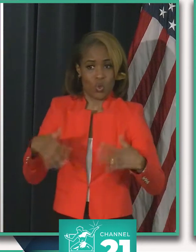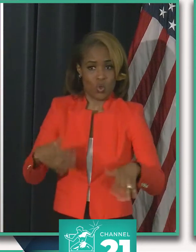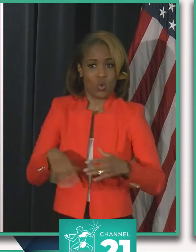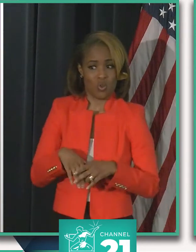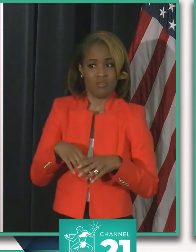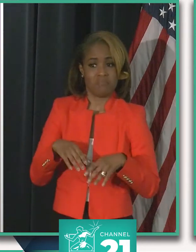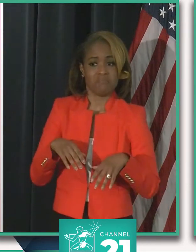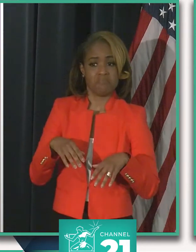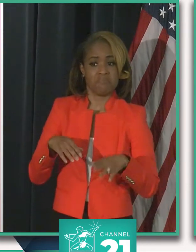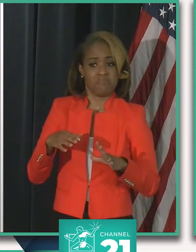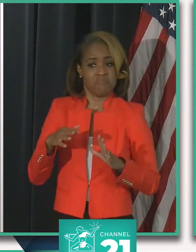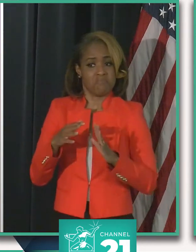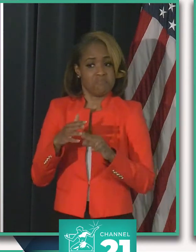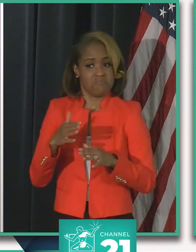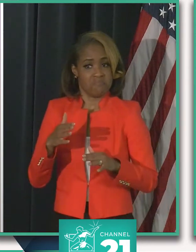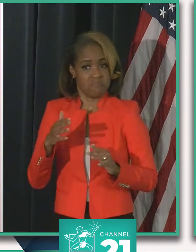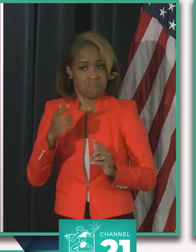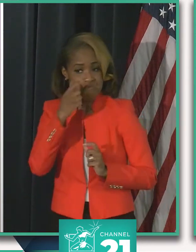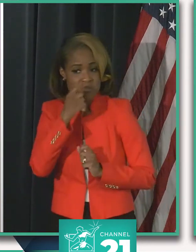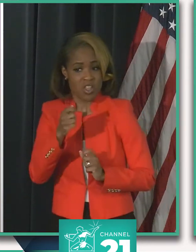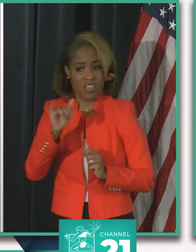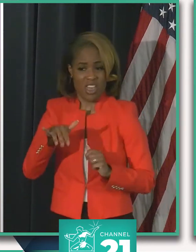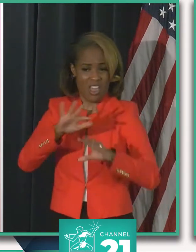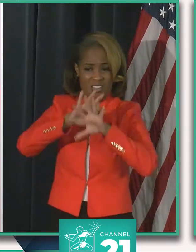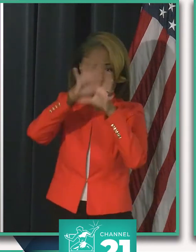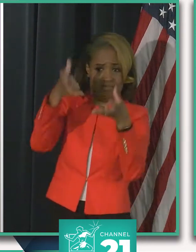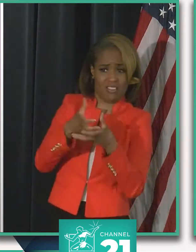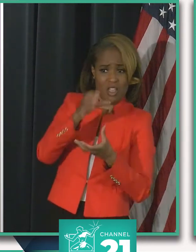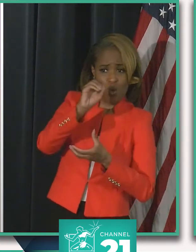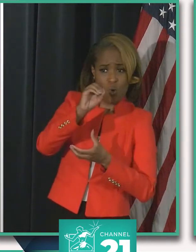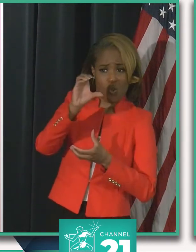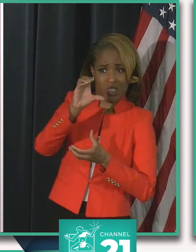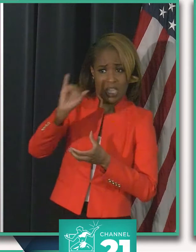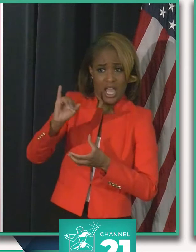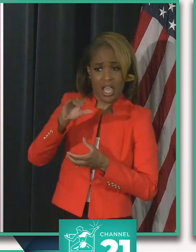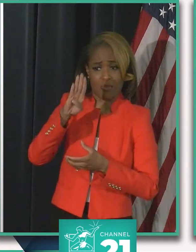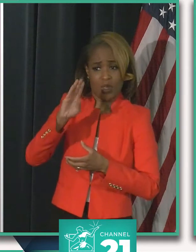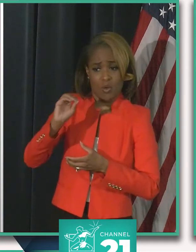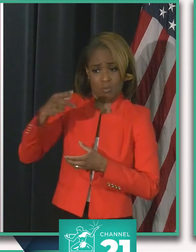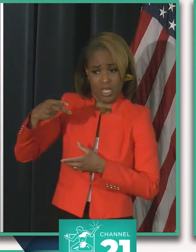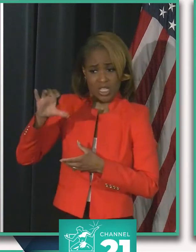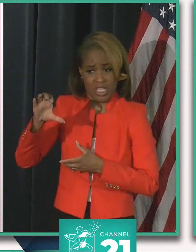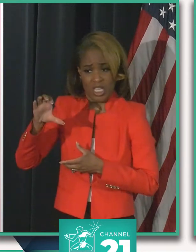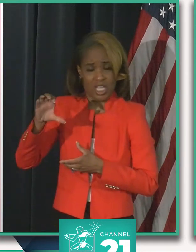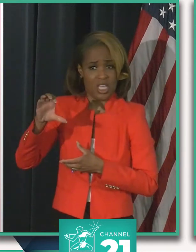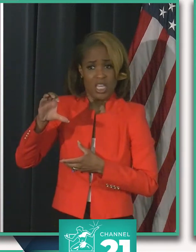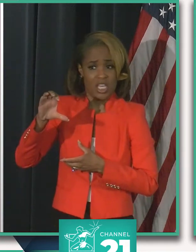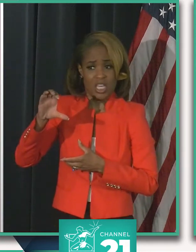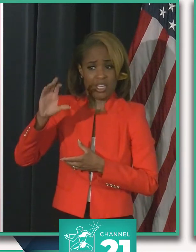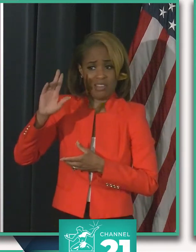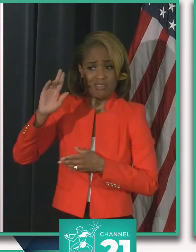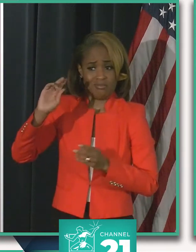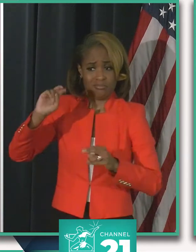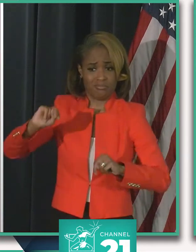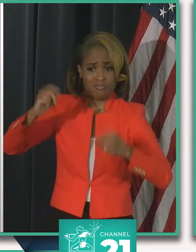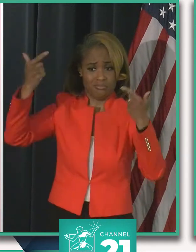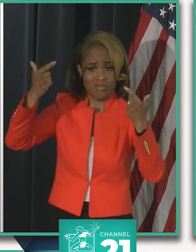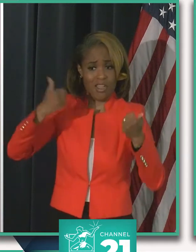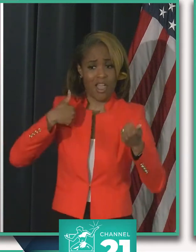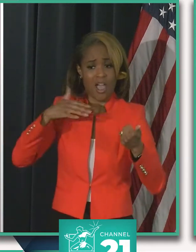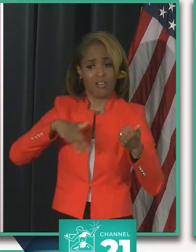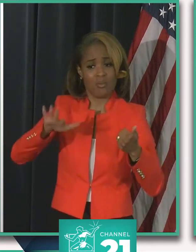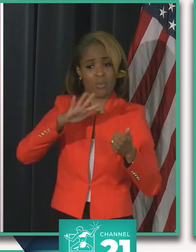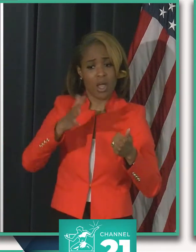city council. The whole OCI BOPC has been compromised. You have about